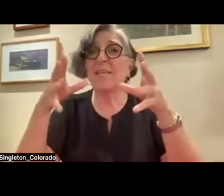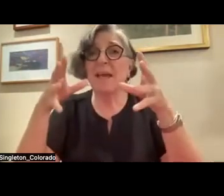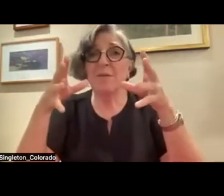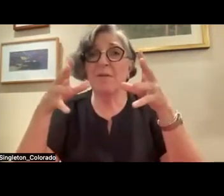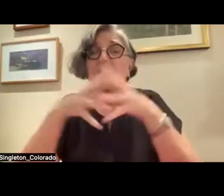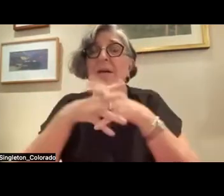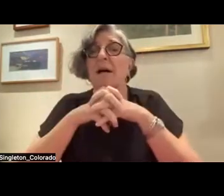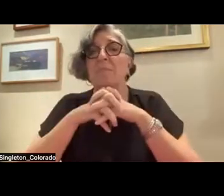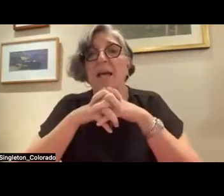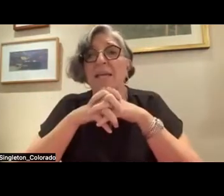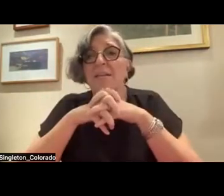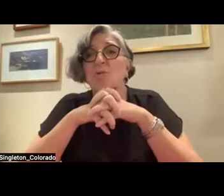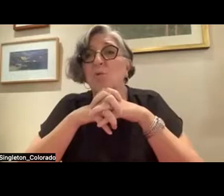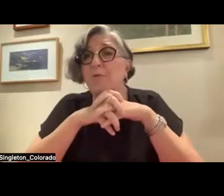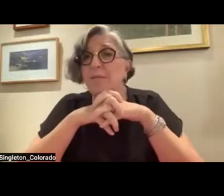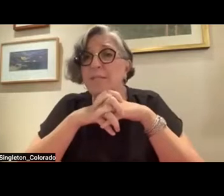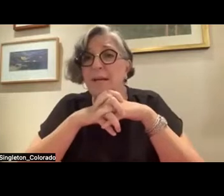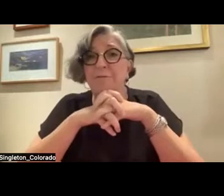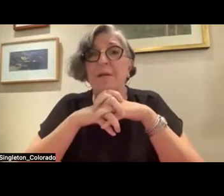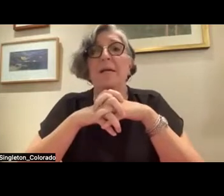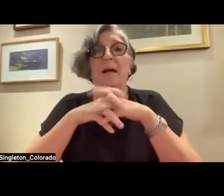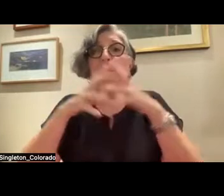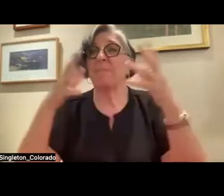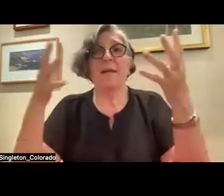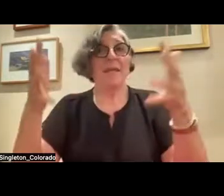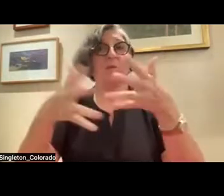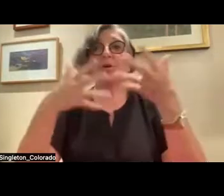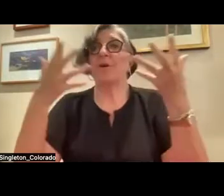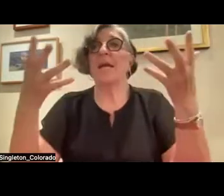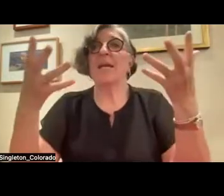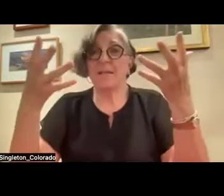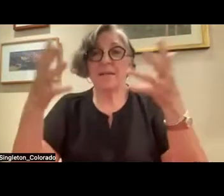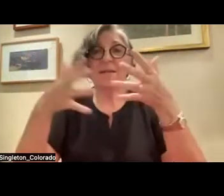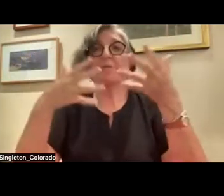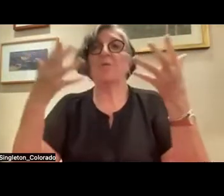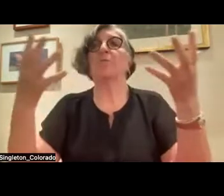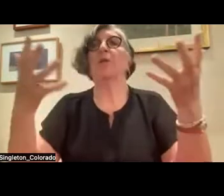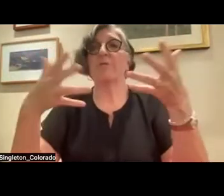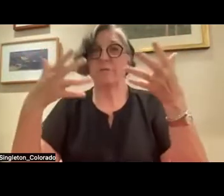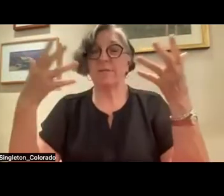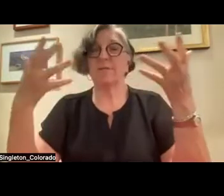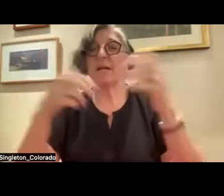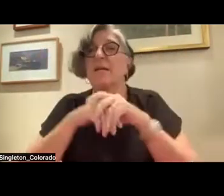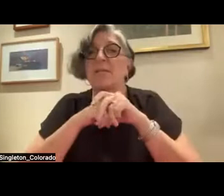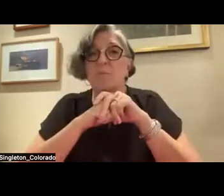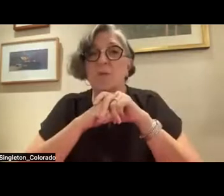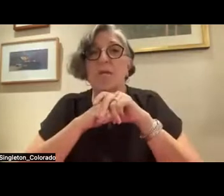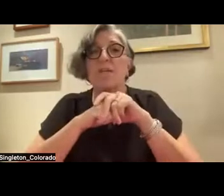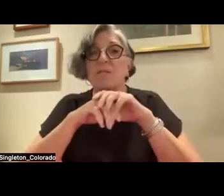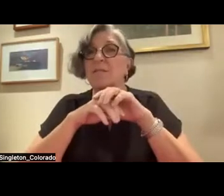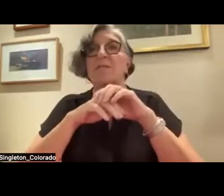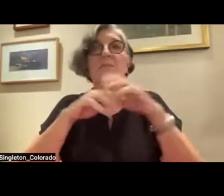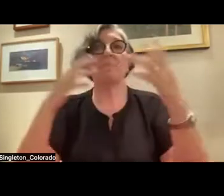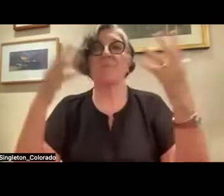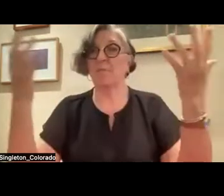brought together, like at a school for the deaf, then they will create a full-blown signed